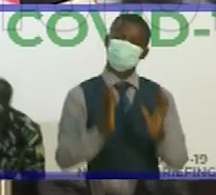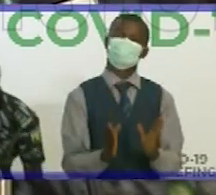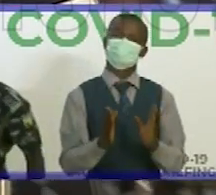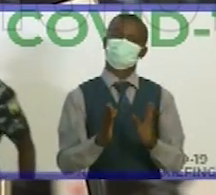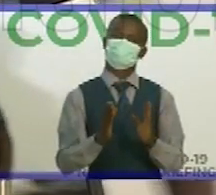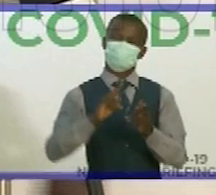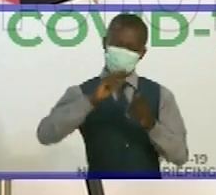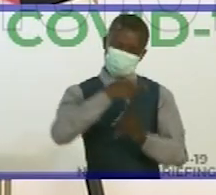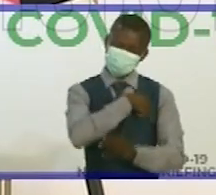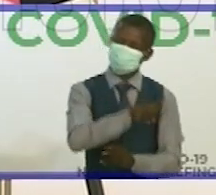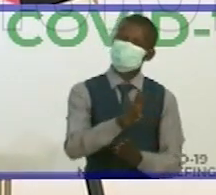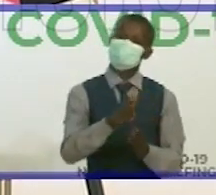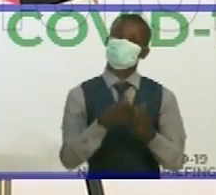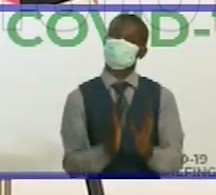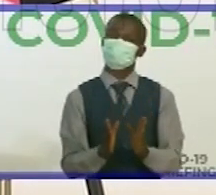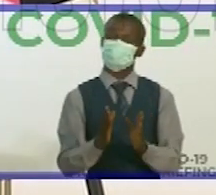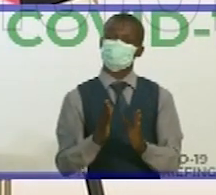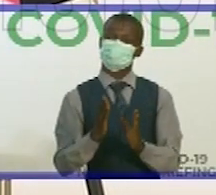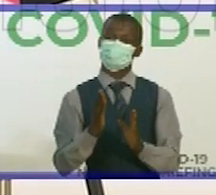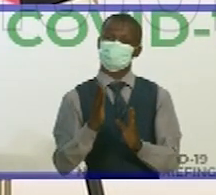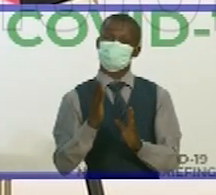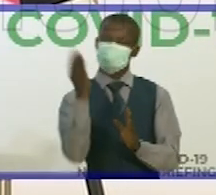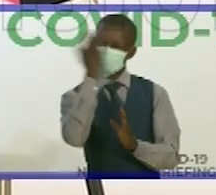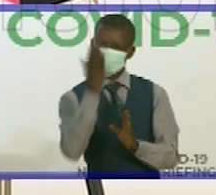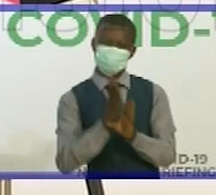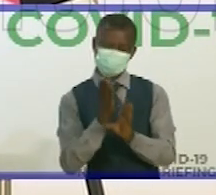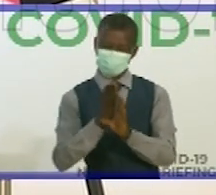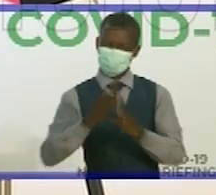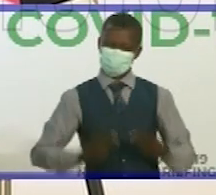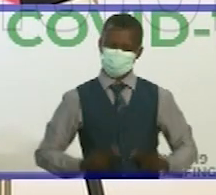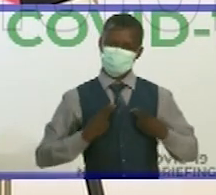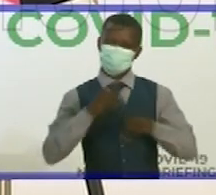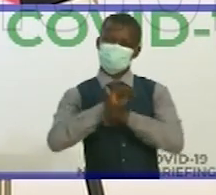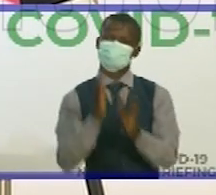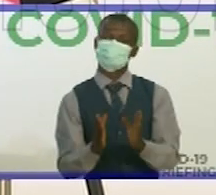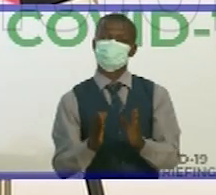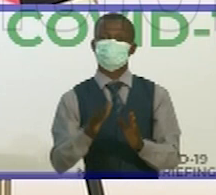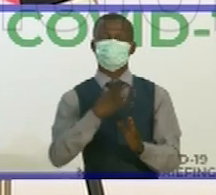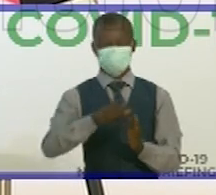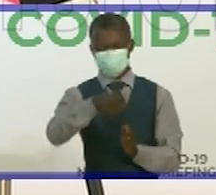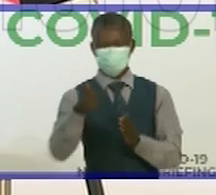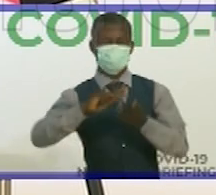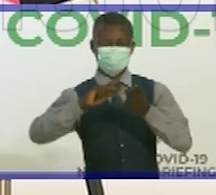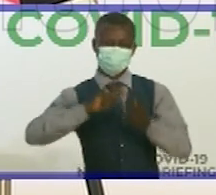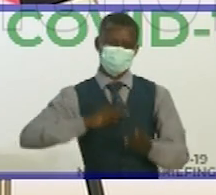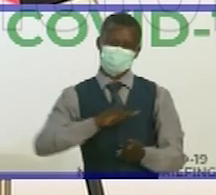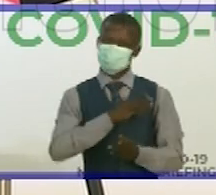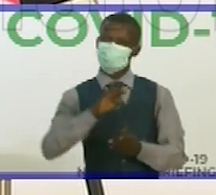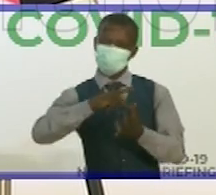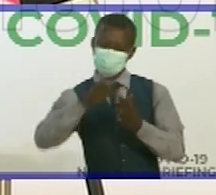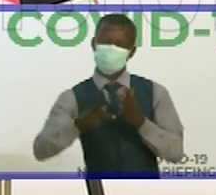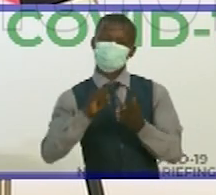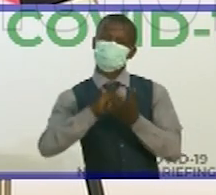leaders, frontline healthcare workers, and other members of the public, so that we can foster